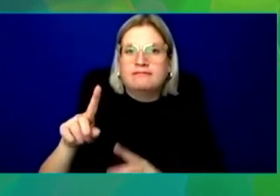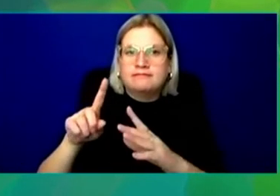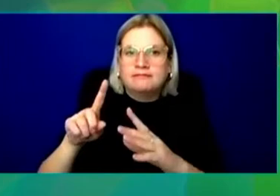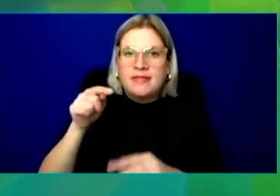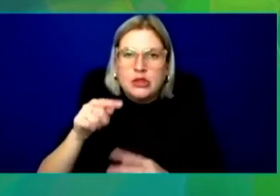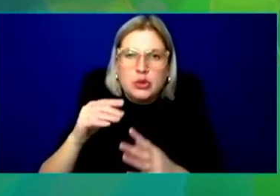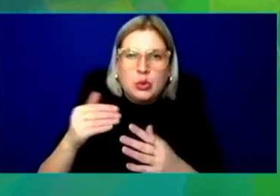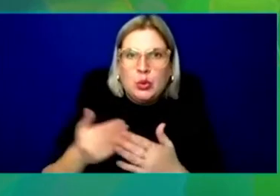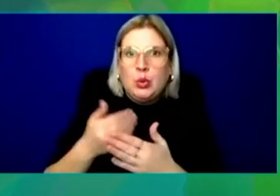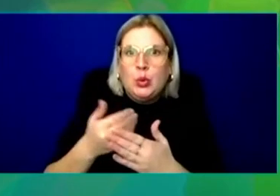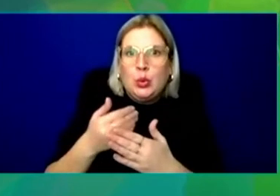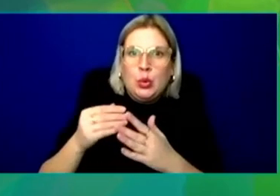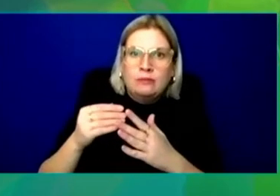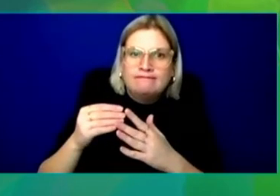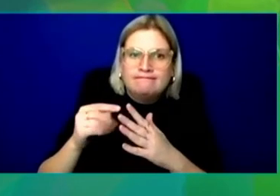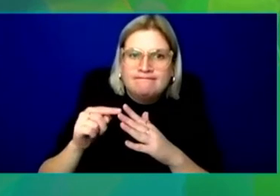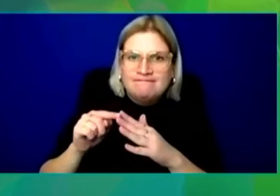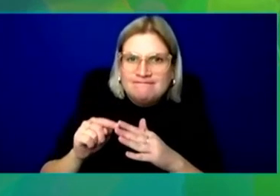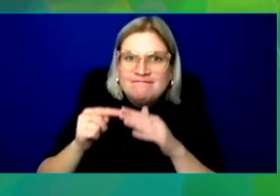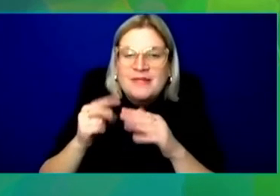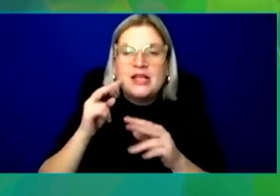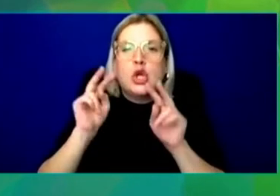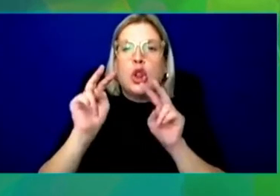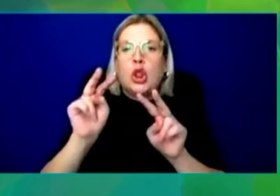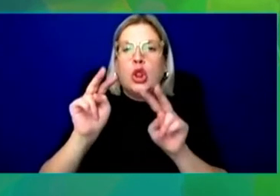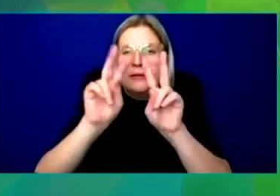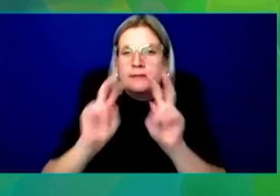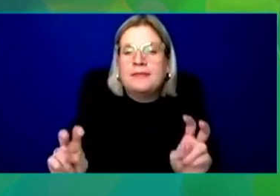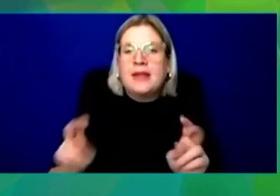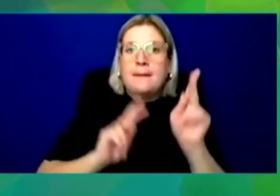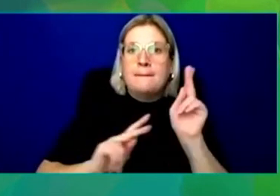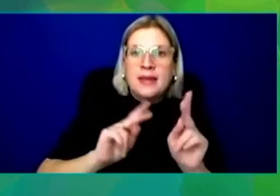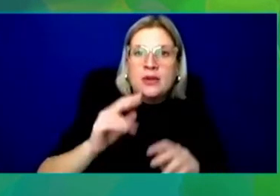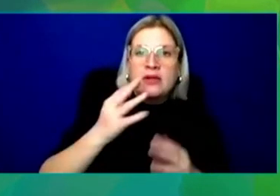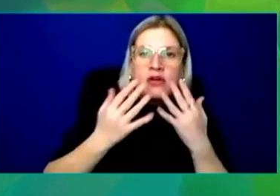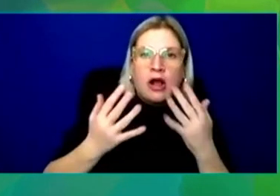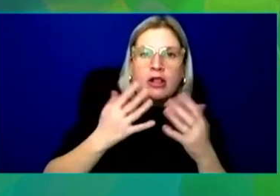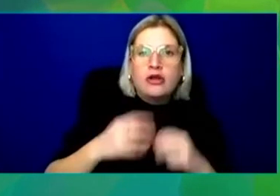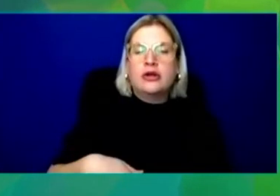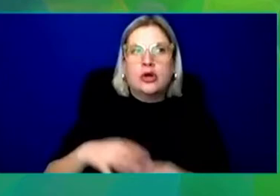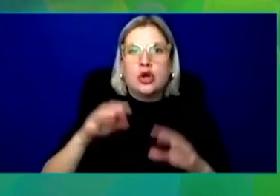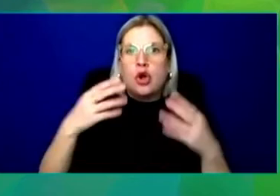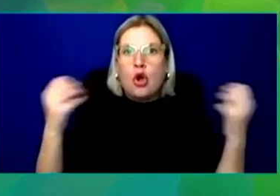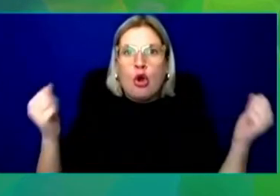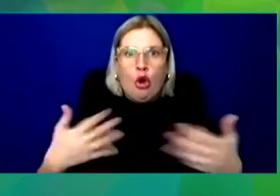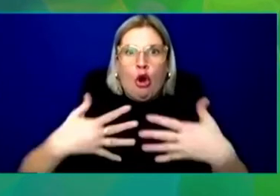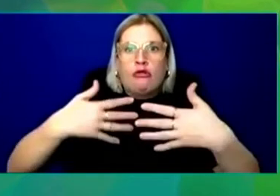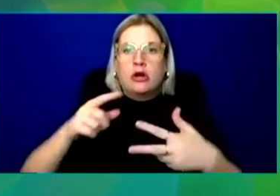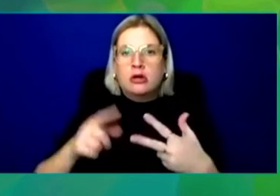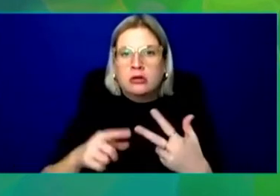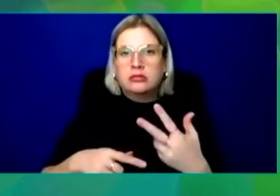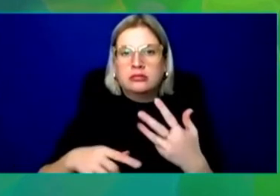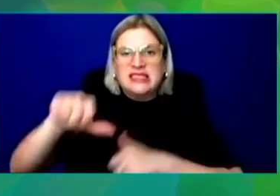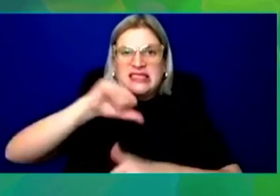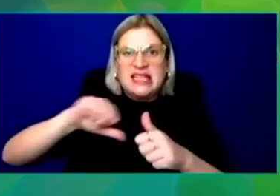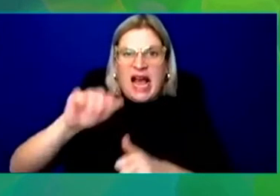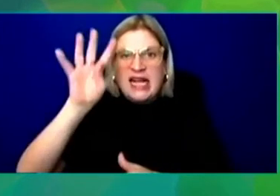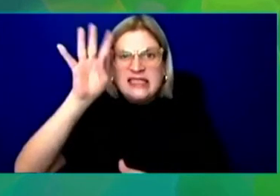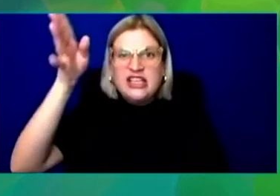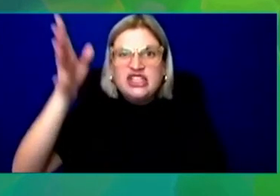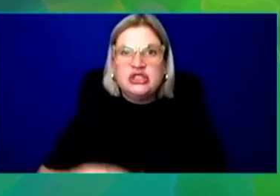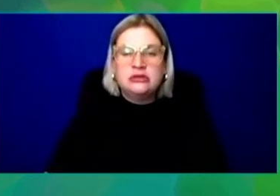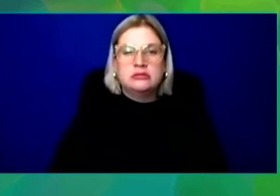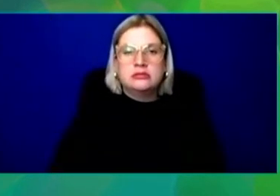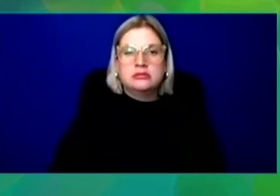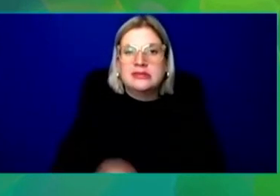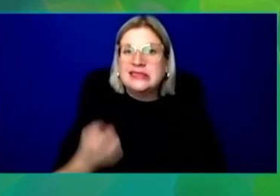imprint is looking at people of color and speculation. So horror, science fiction, fantasy, what have you. And I think over the last